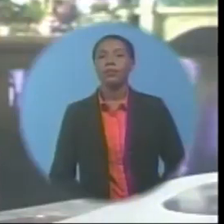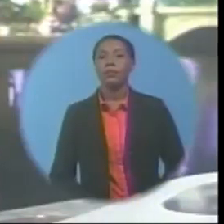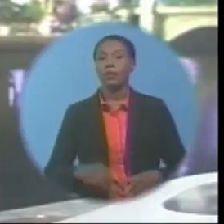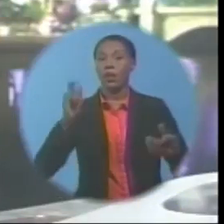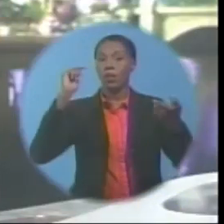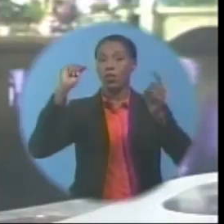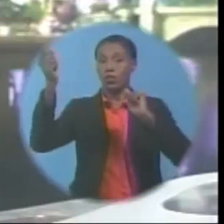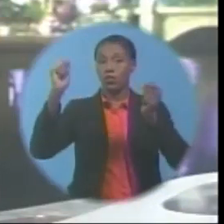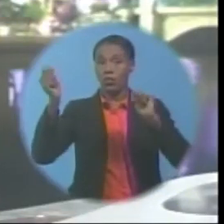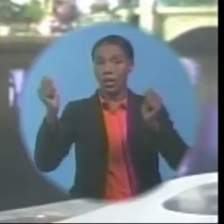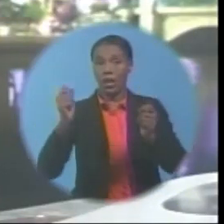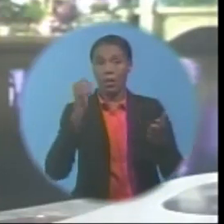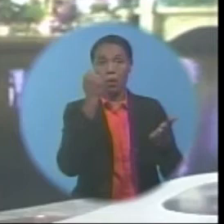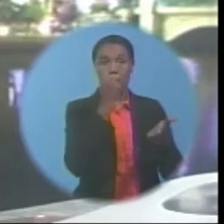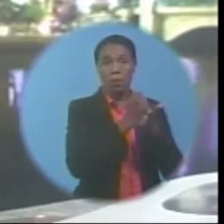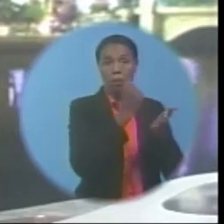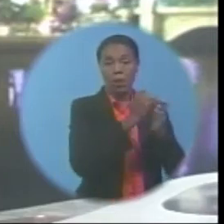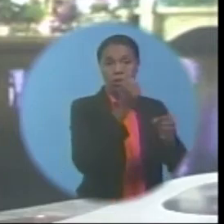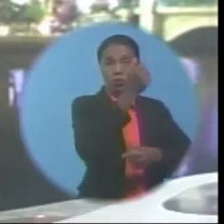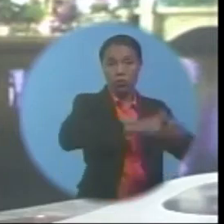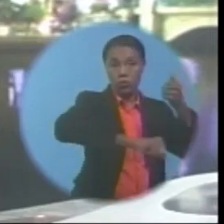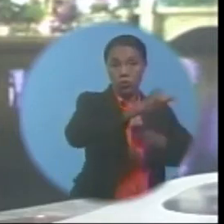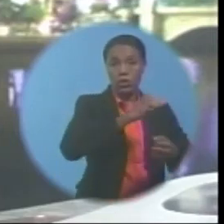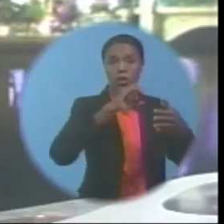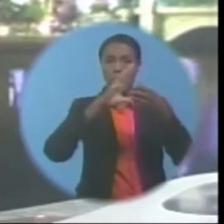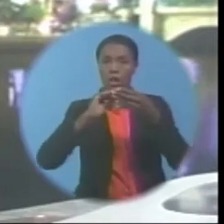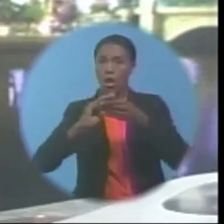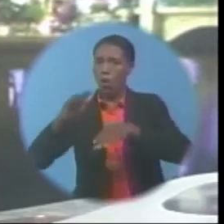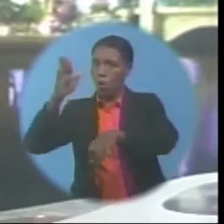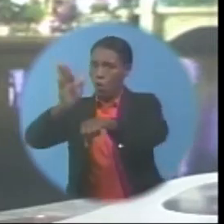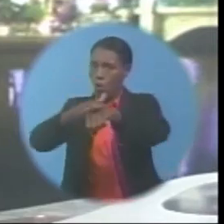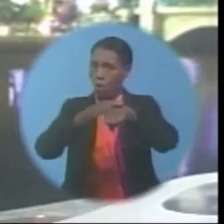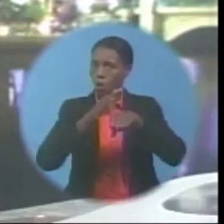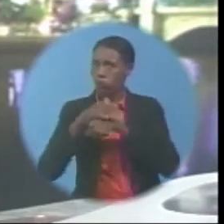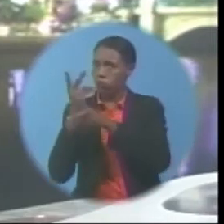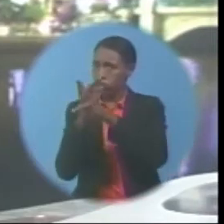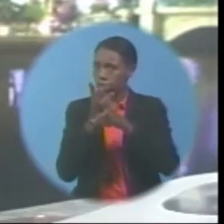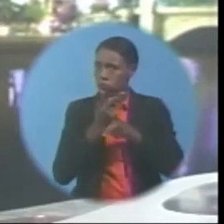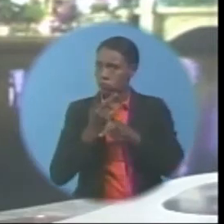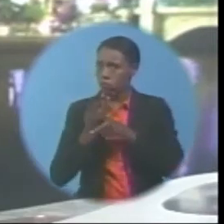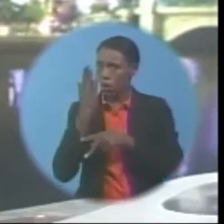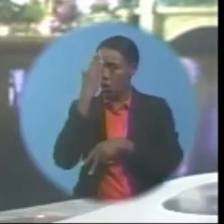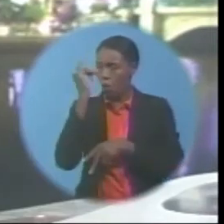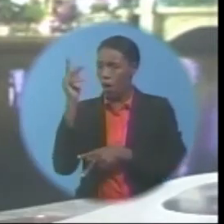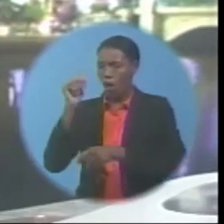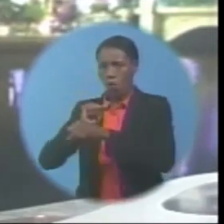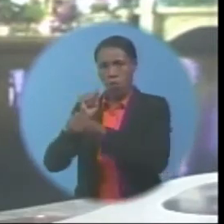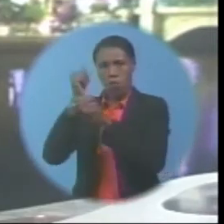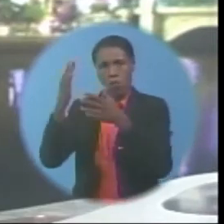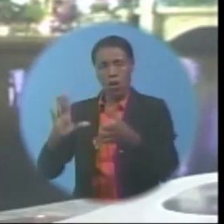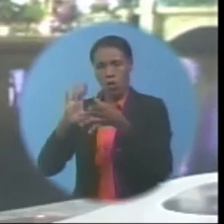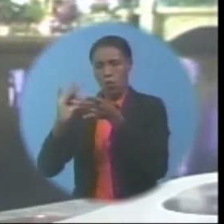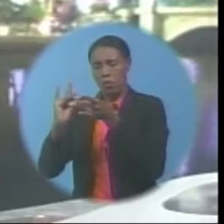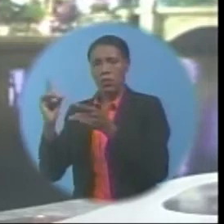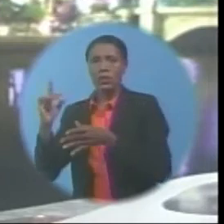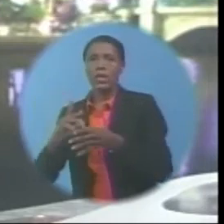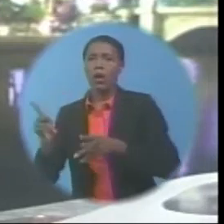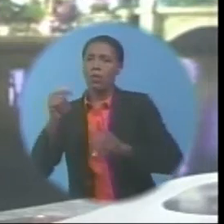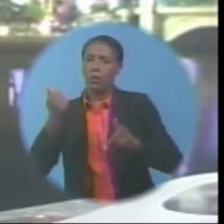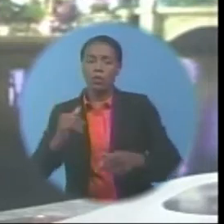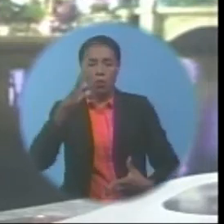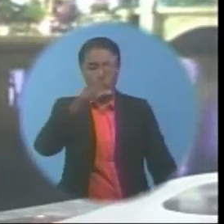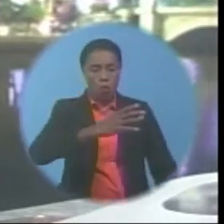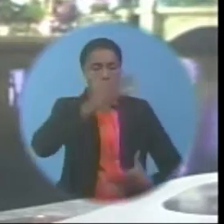Bankers Association of Trinidad and Tobago is warning customers to be wary of people posing as bank employees in a bid to